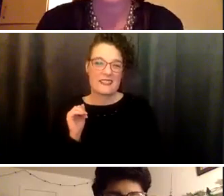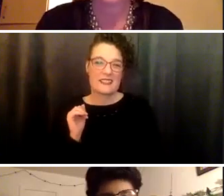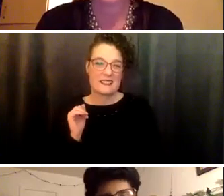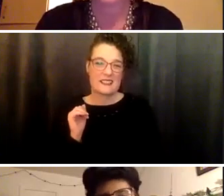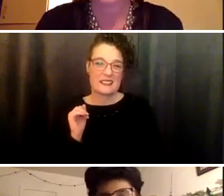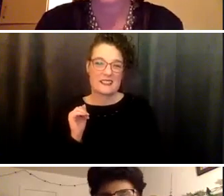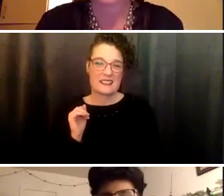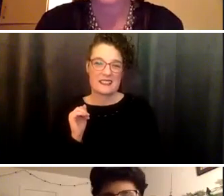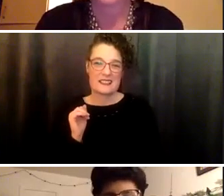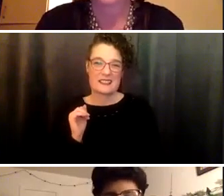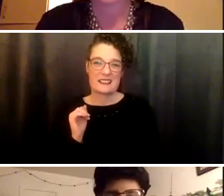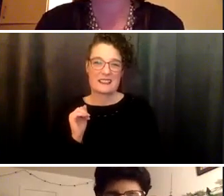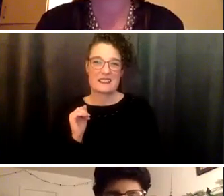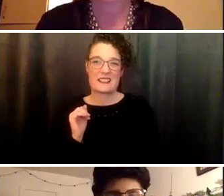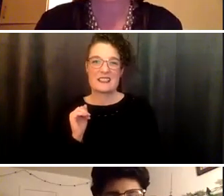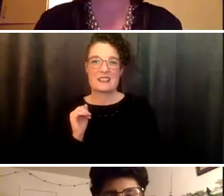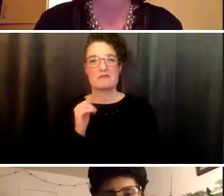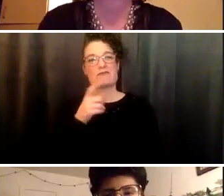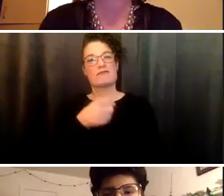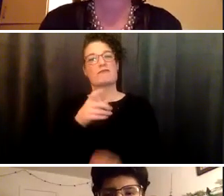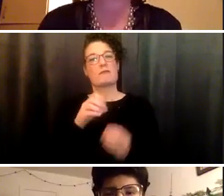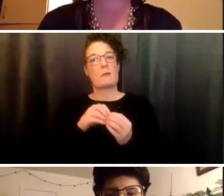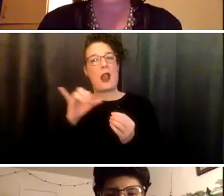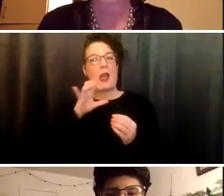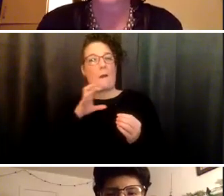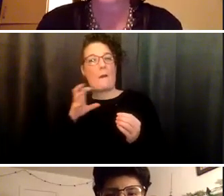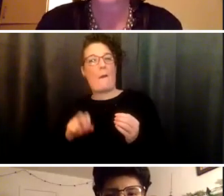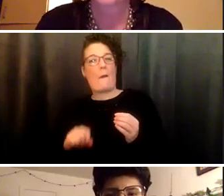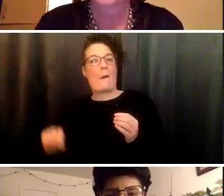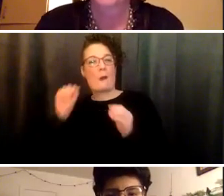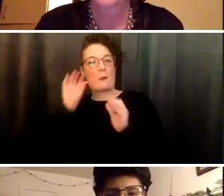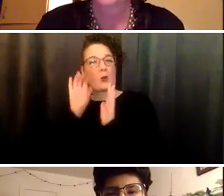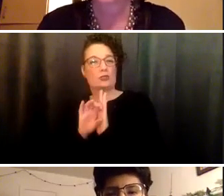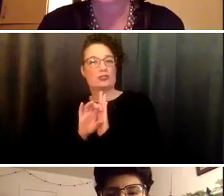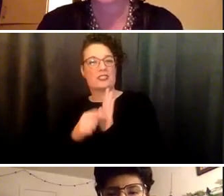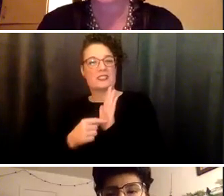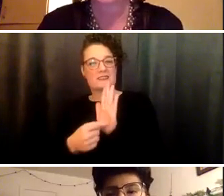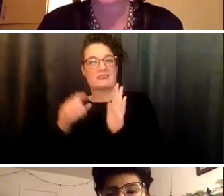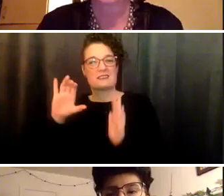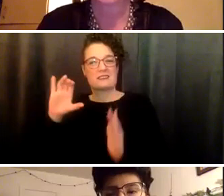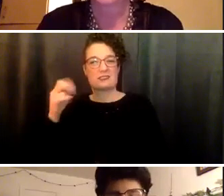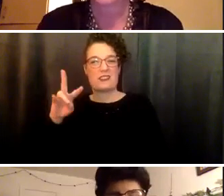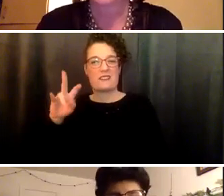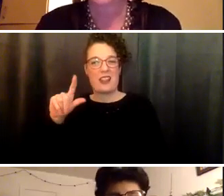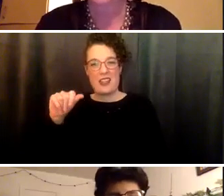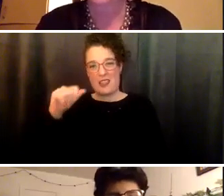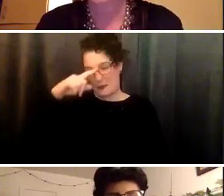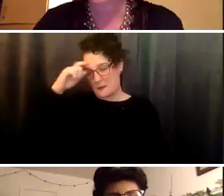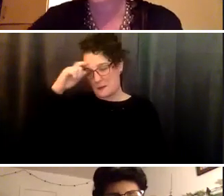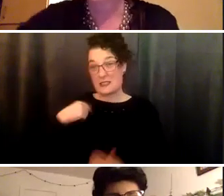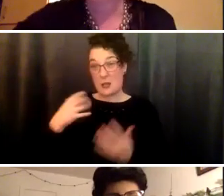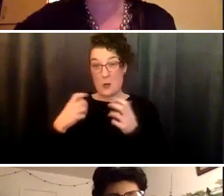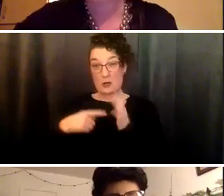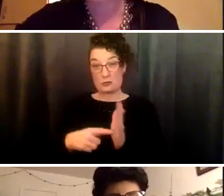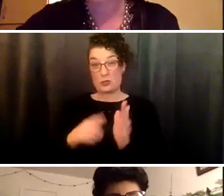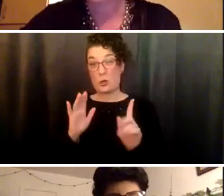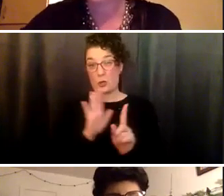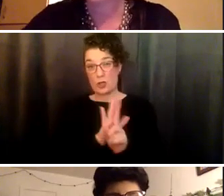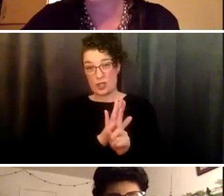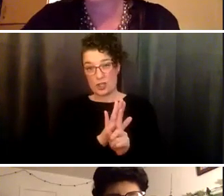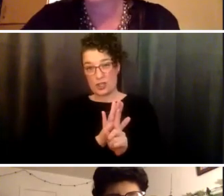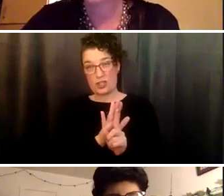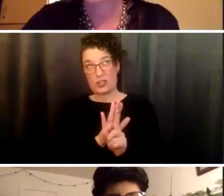And this is sort of an older portrait of Chavela, because I also wanted to commemorate not just her